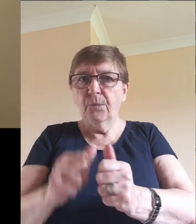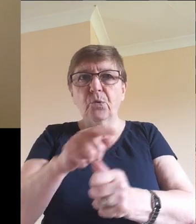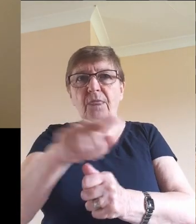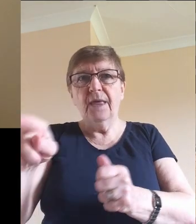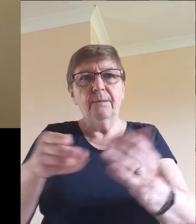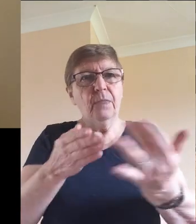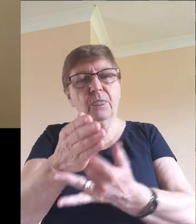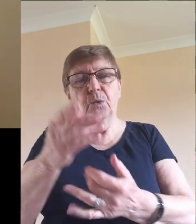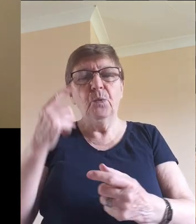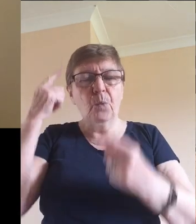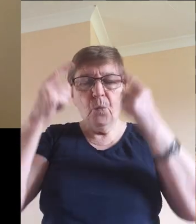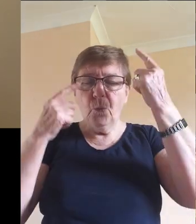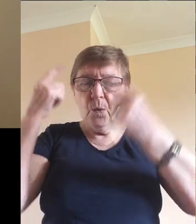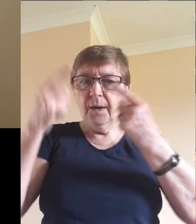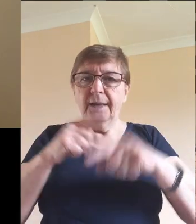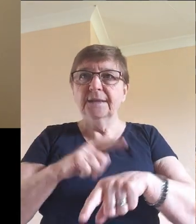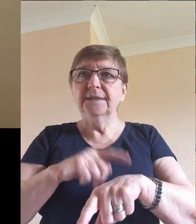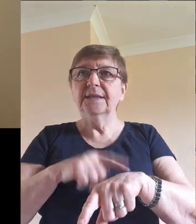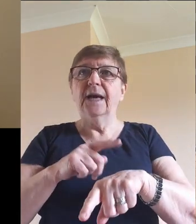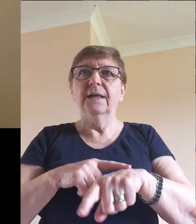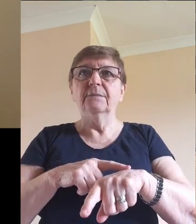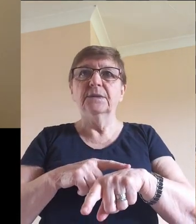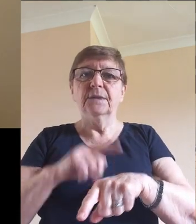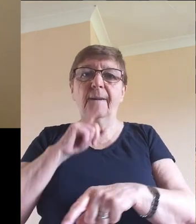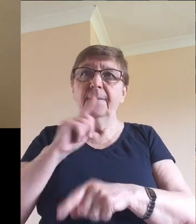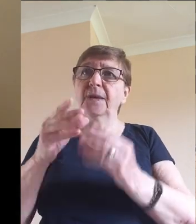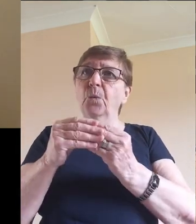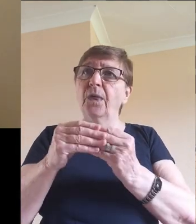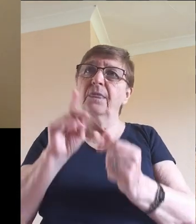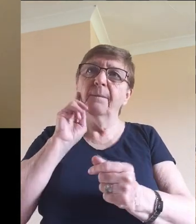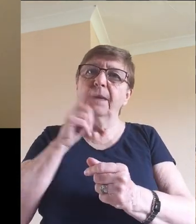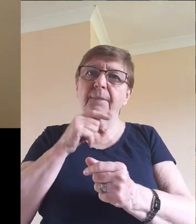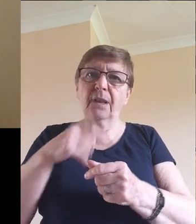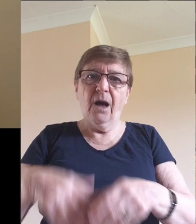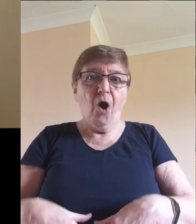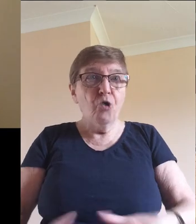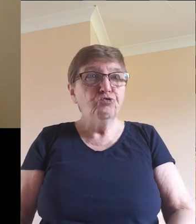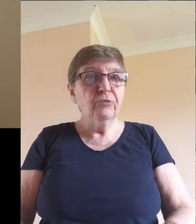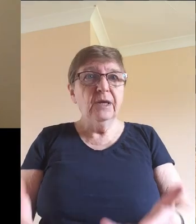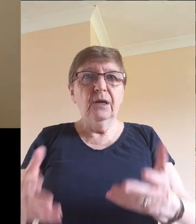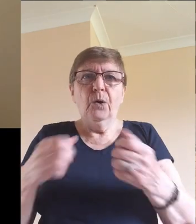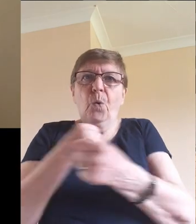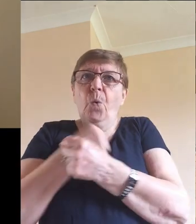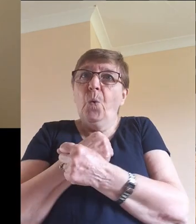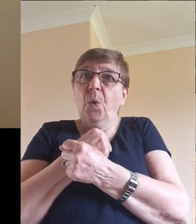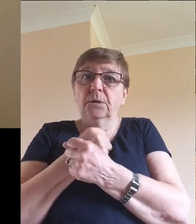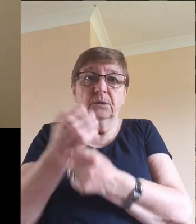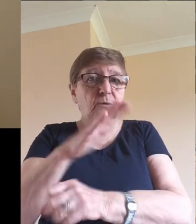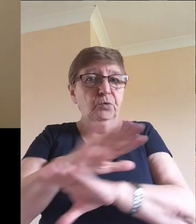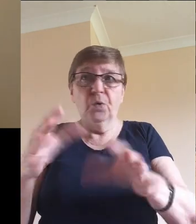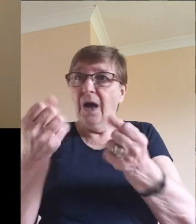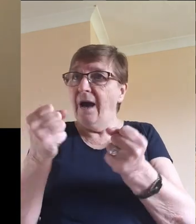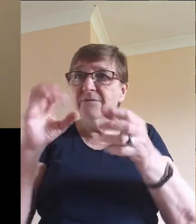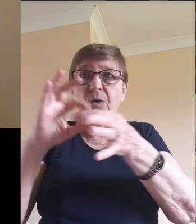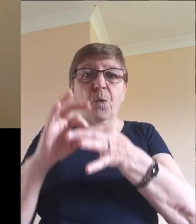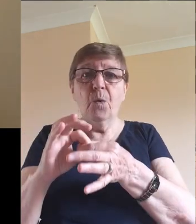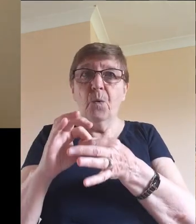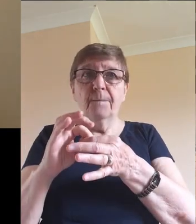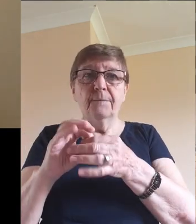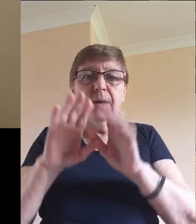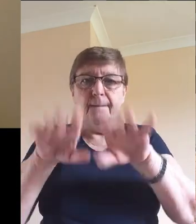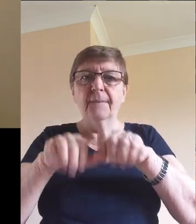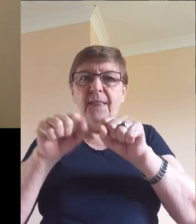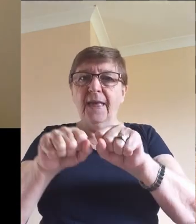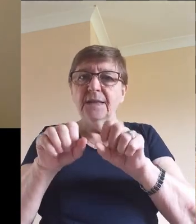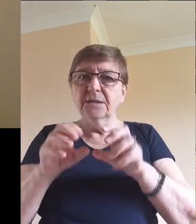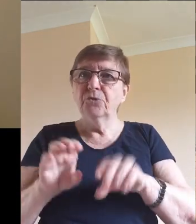Be with those who are hungry and cold and have no home. Bless the organisations who are providing shelter and food at this difficult